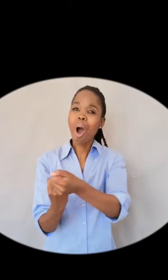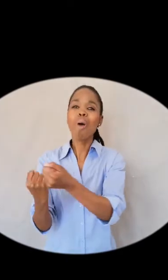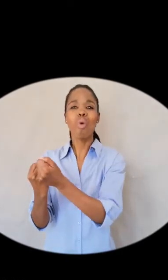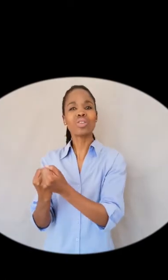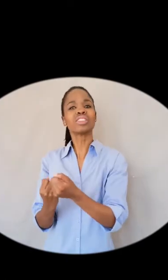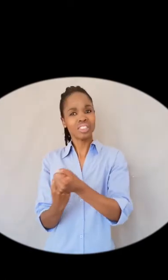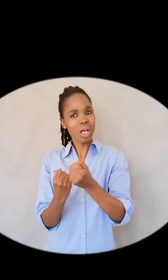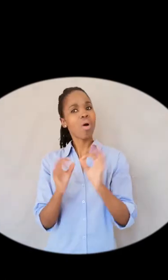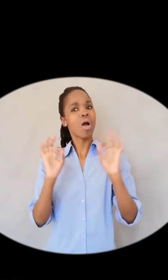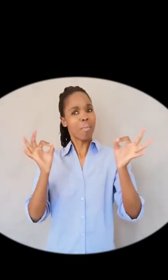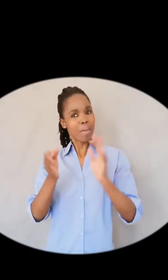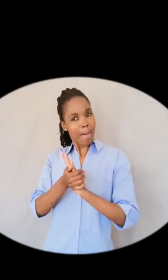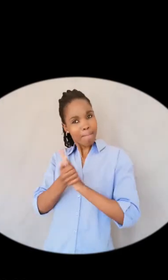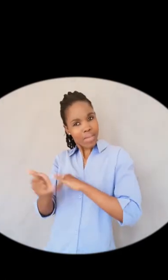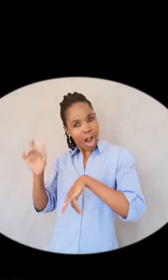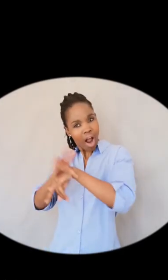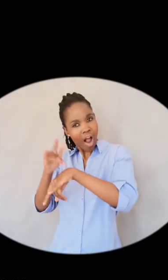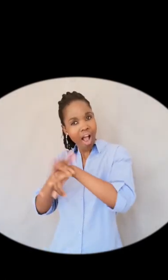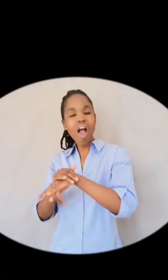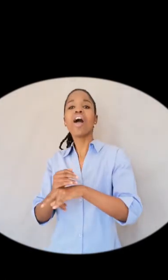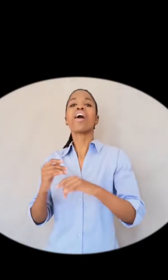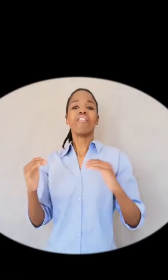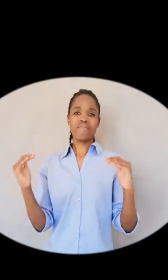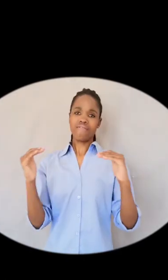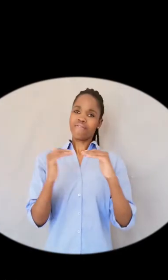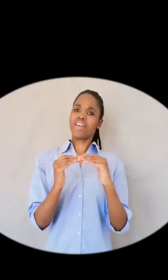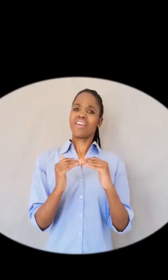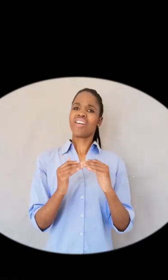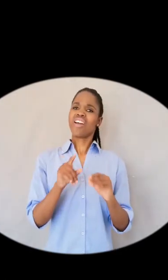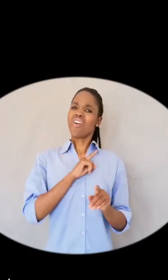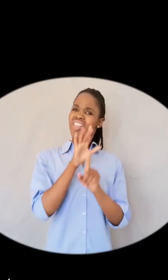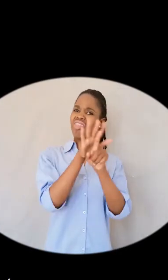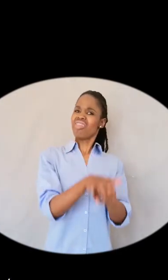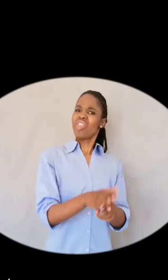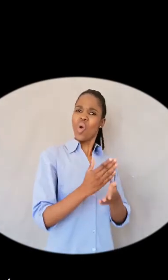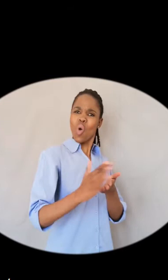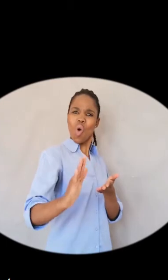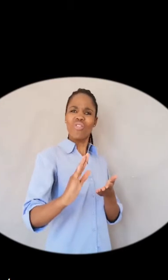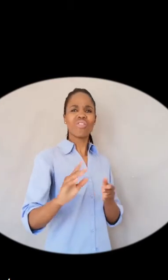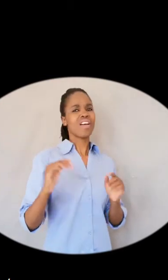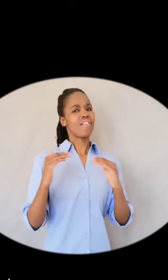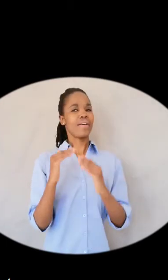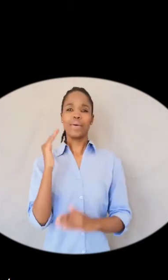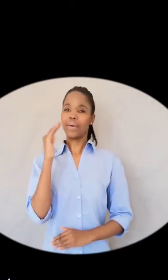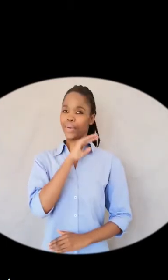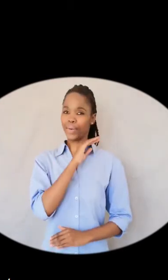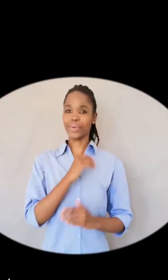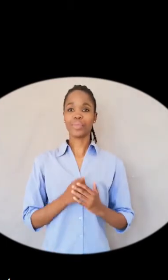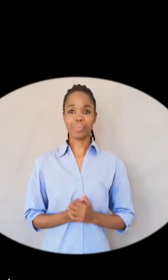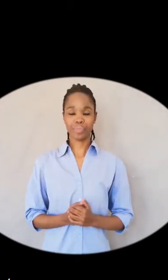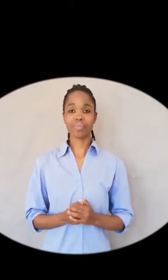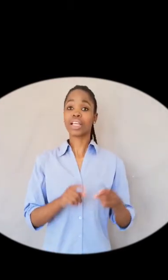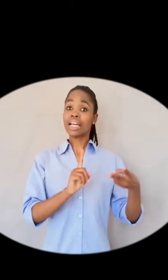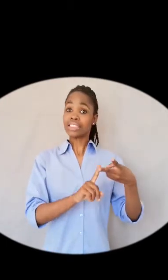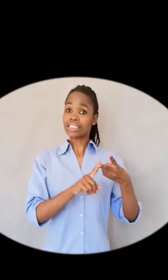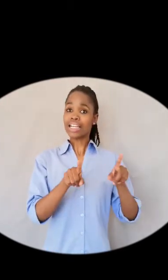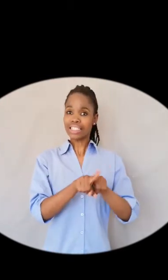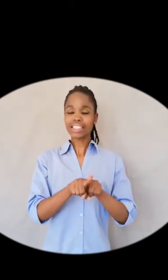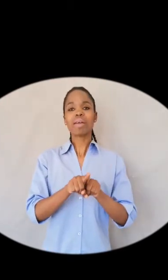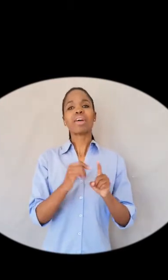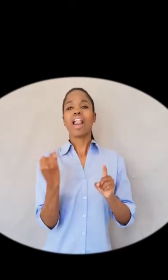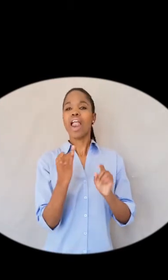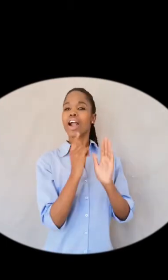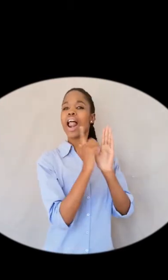everyone and then we're going to compete on, okay, who's actually better? Because if you open the market, that's the only way. So